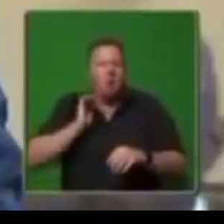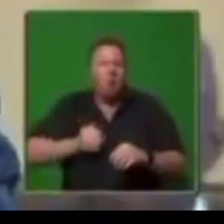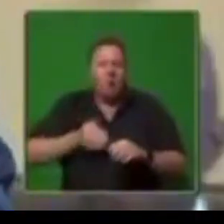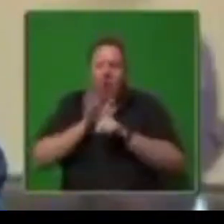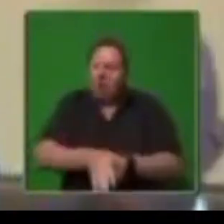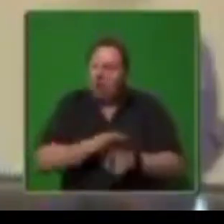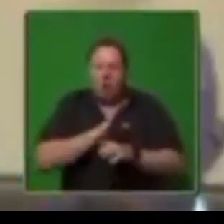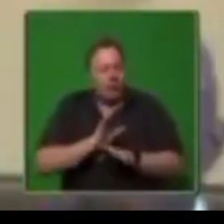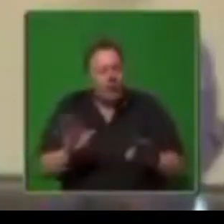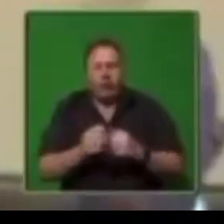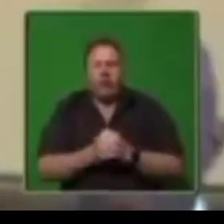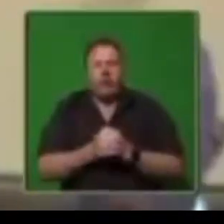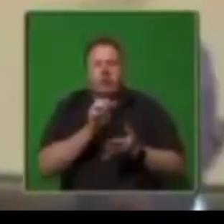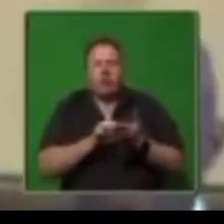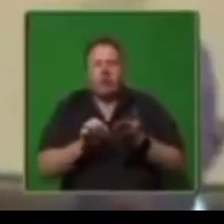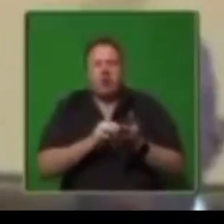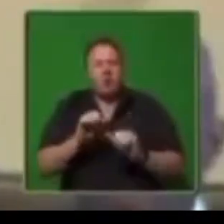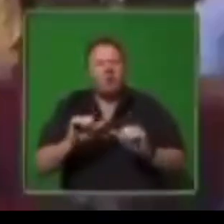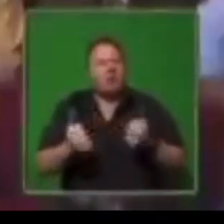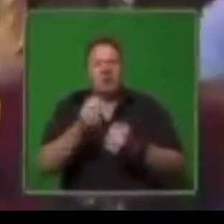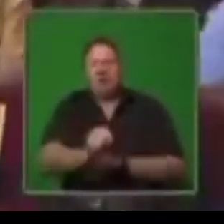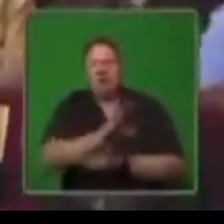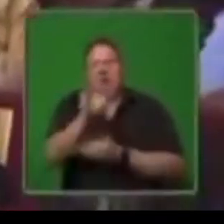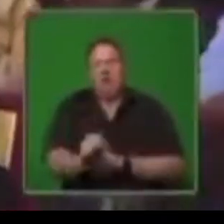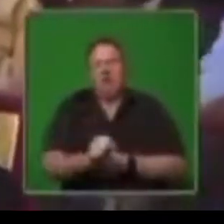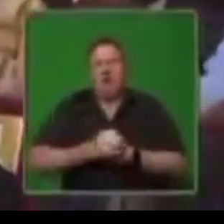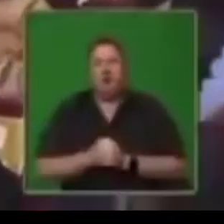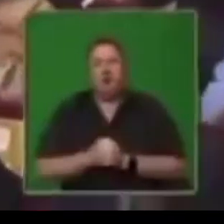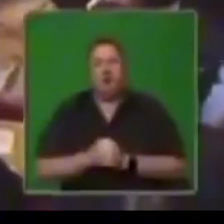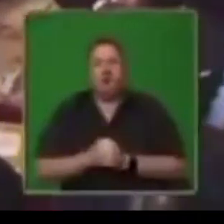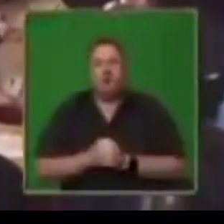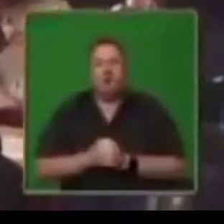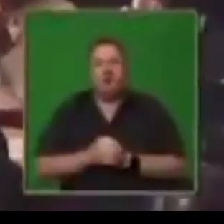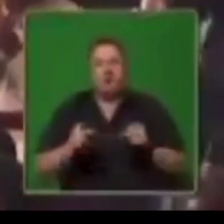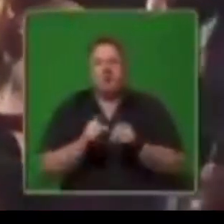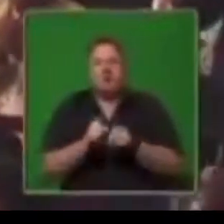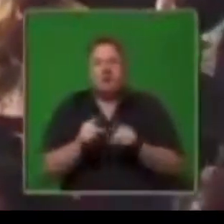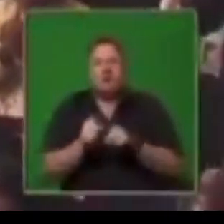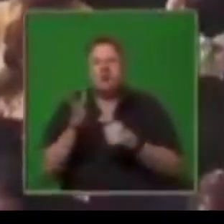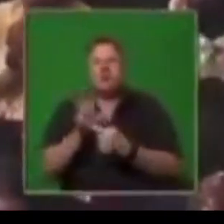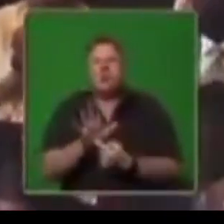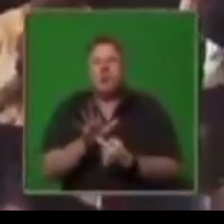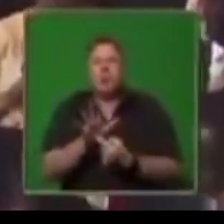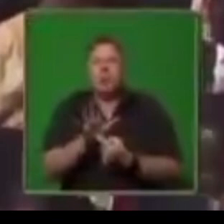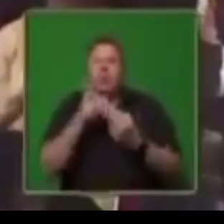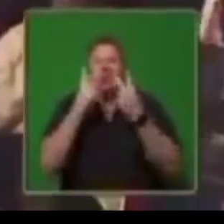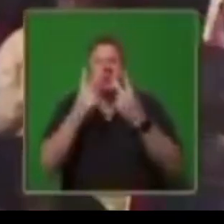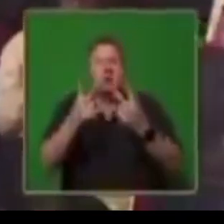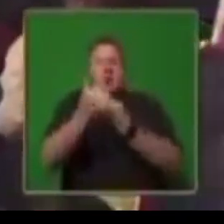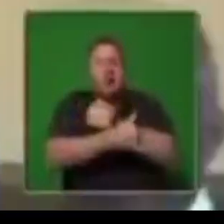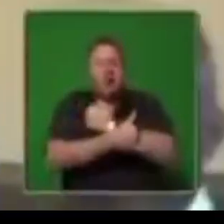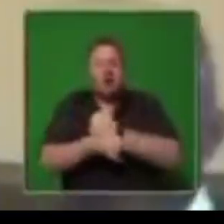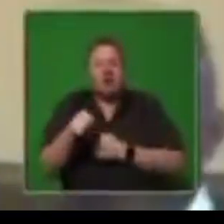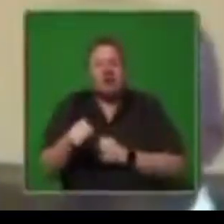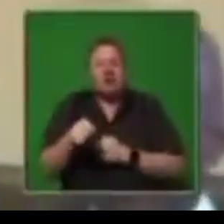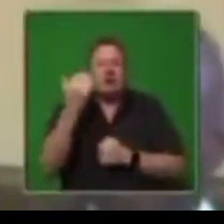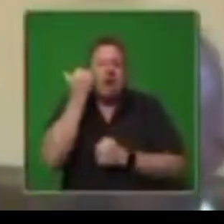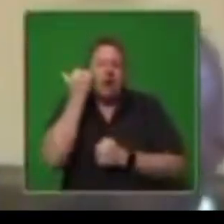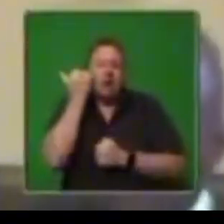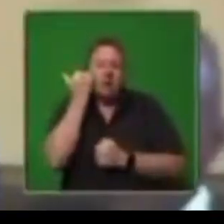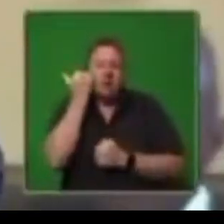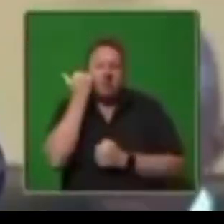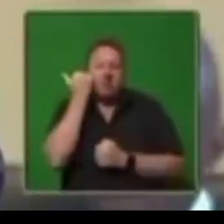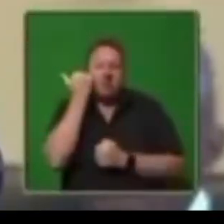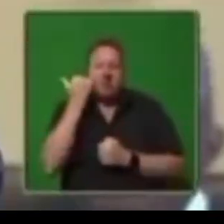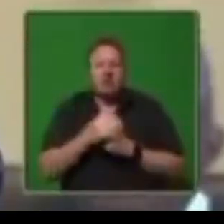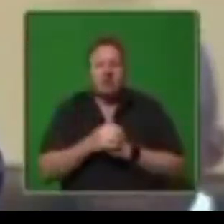non-sexist, democratic and prosperous South Africa. It also sets out a vision of a country in which government is